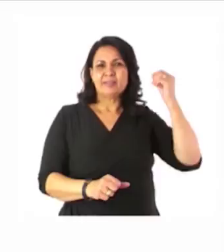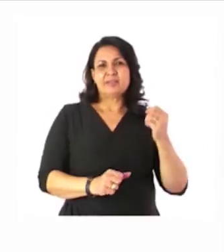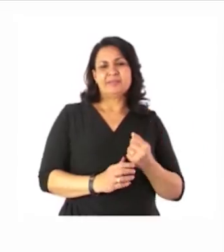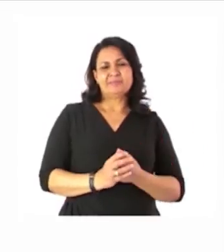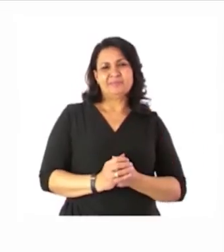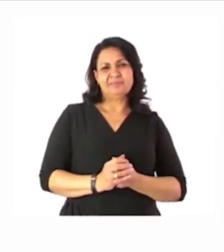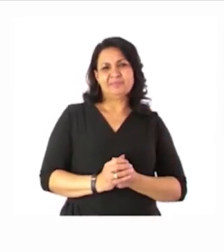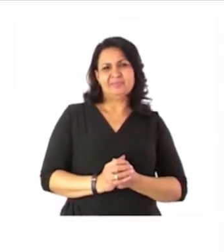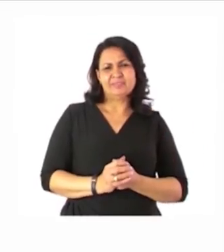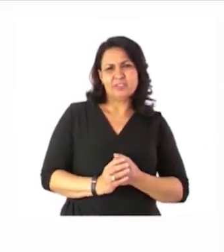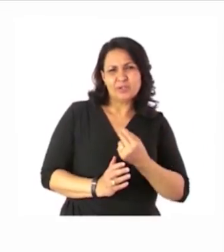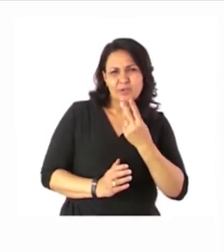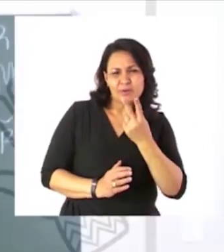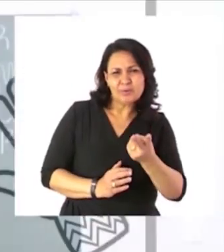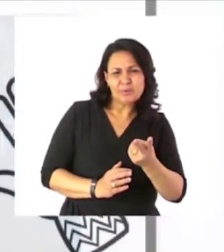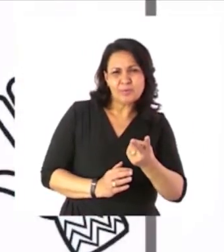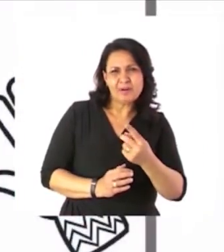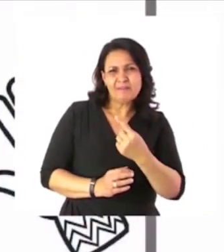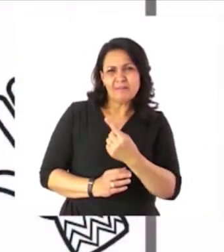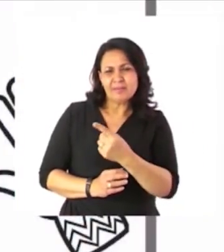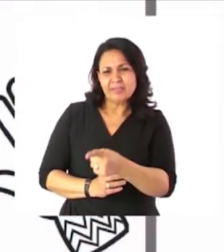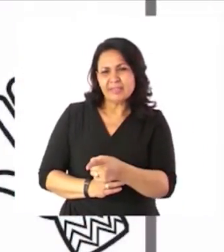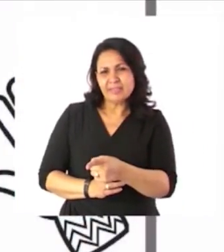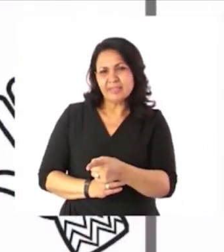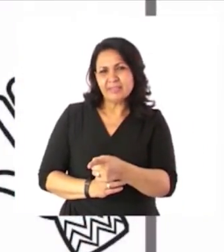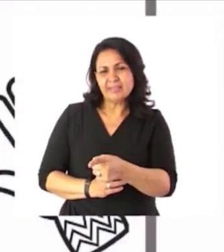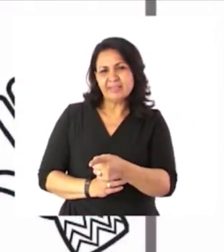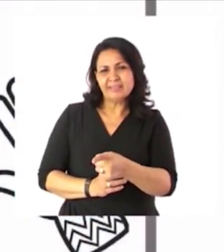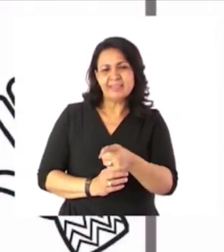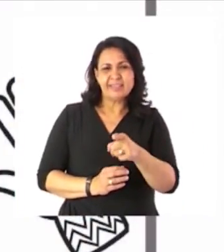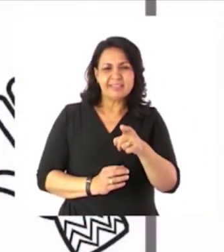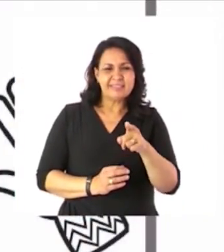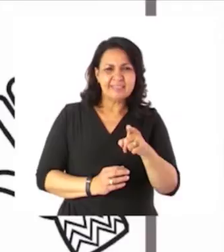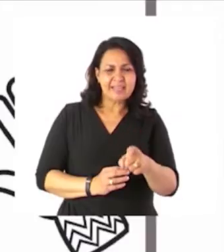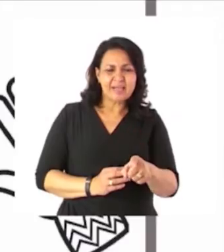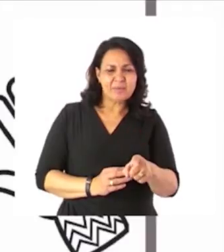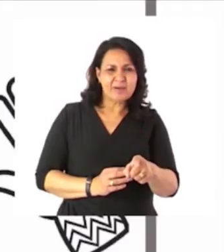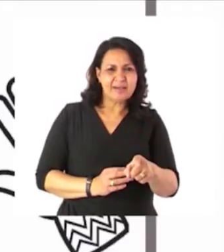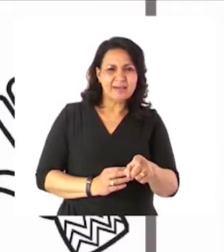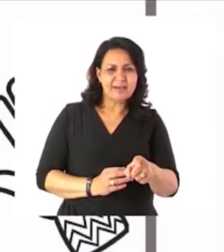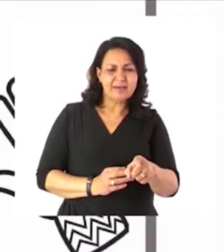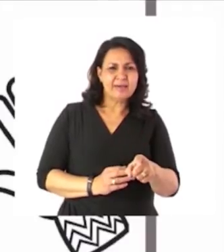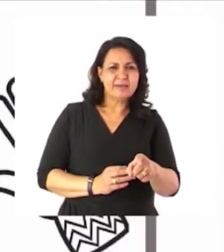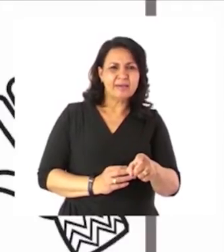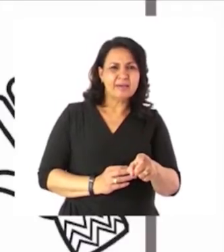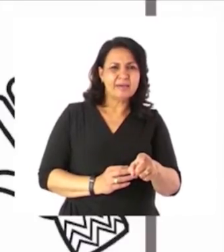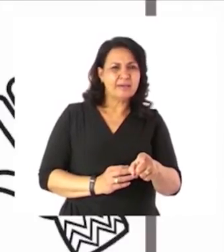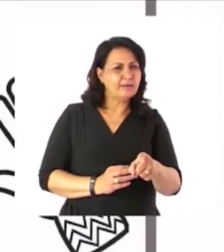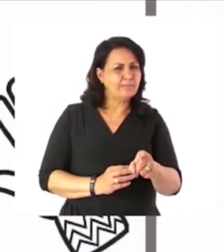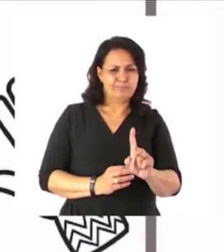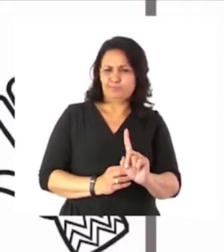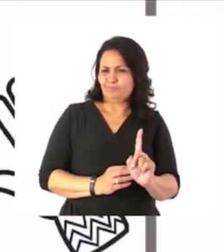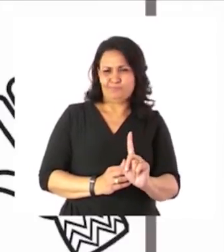carefully the first one yes the second one oh i think something is